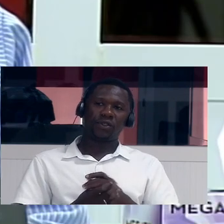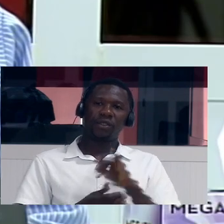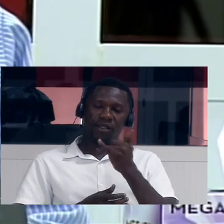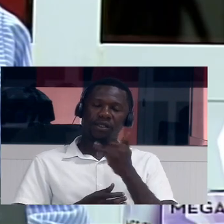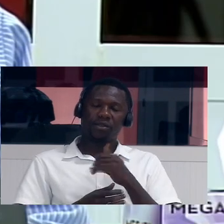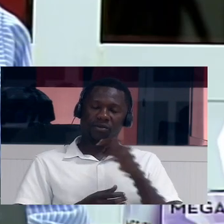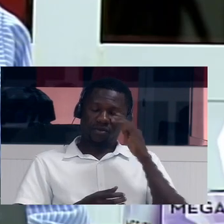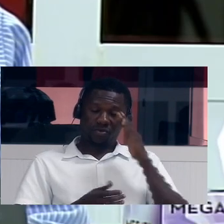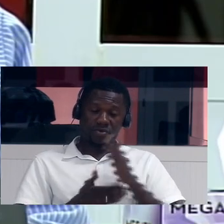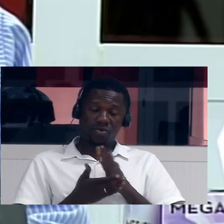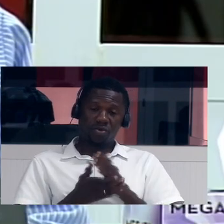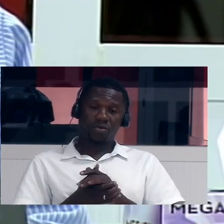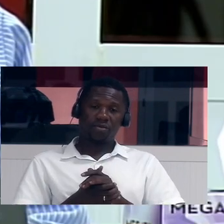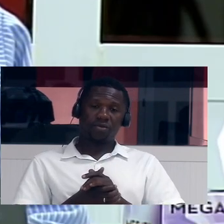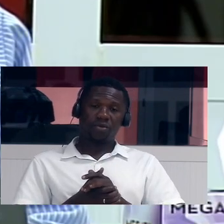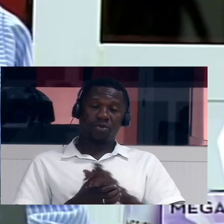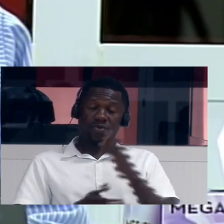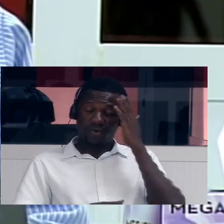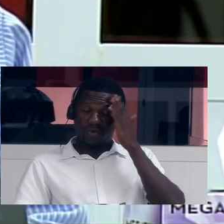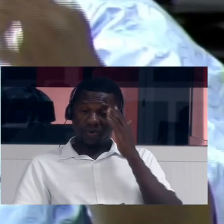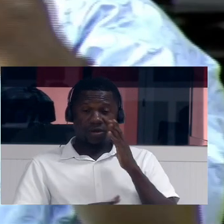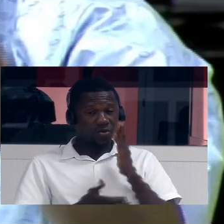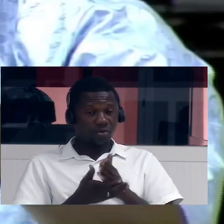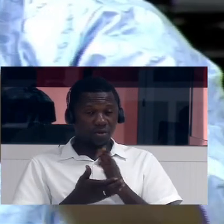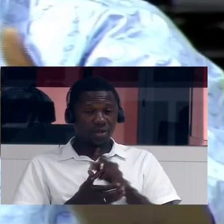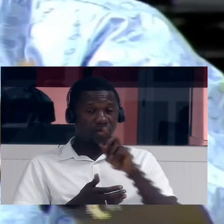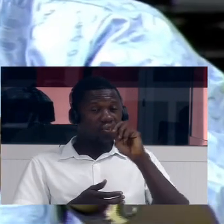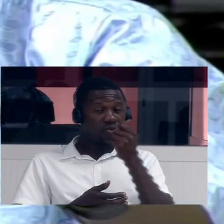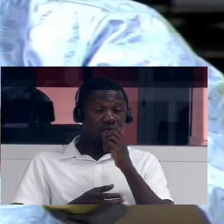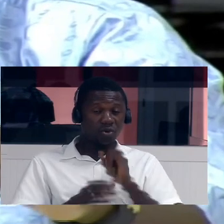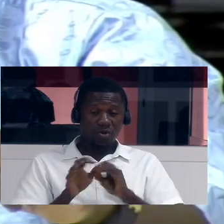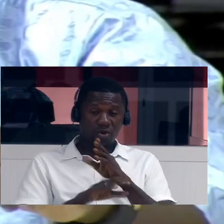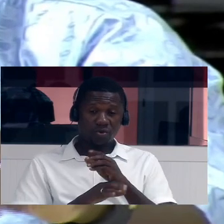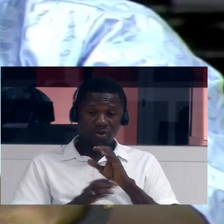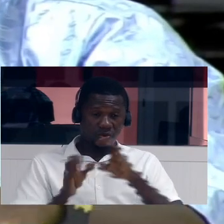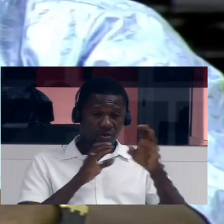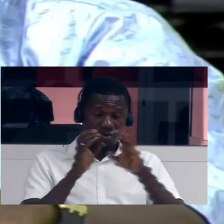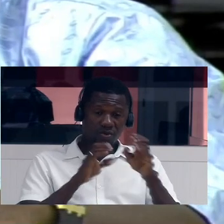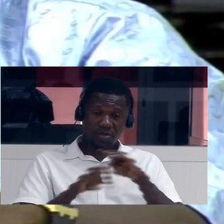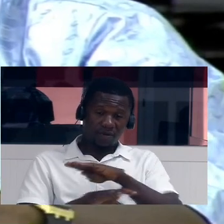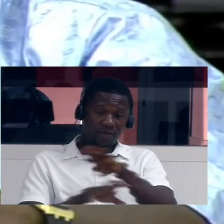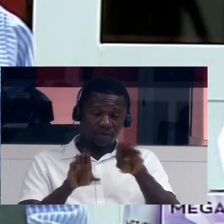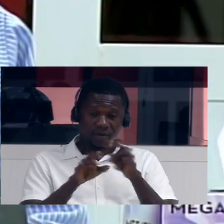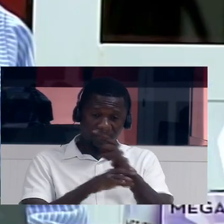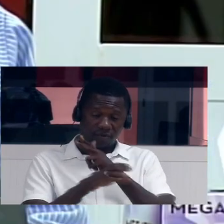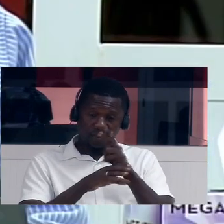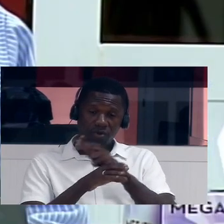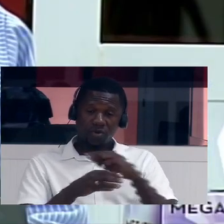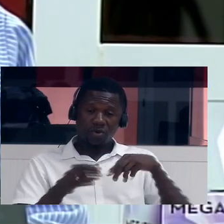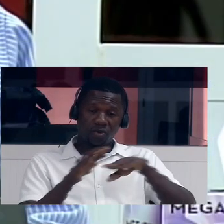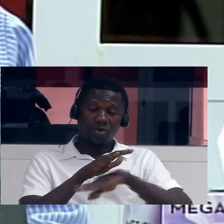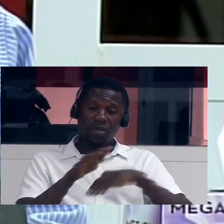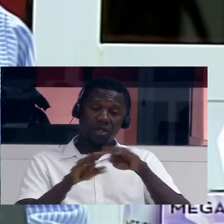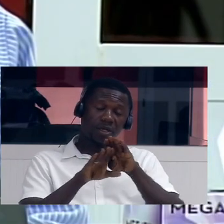Do you know whether, in fact, this new order was communicated to the forces on the ground? I don't know whether it was communicated to the